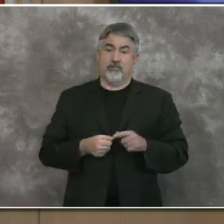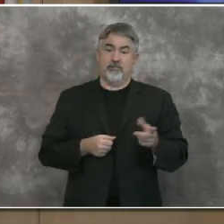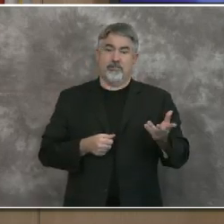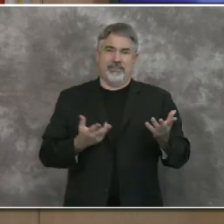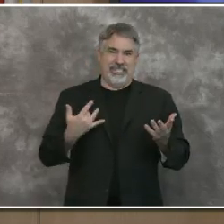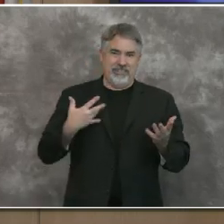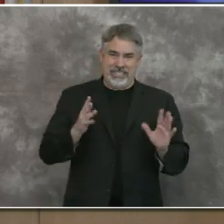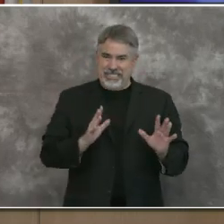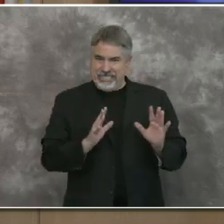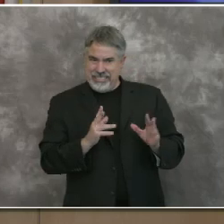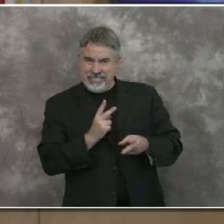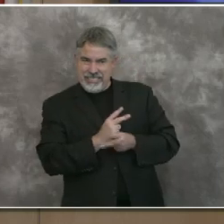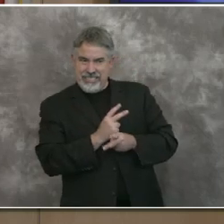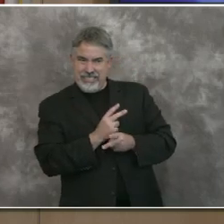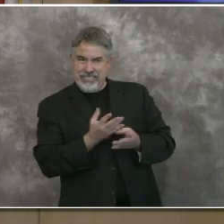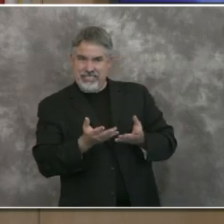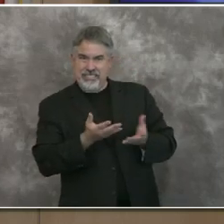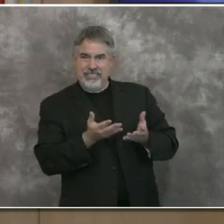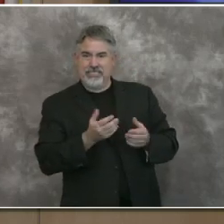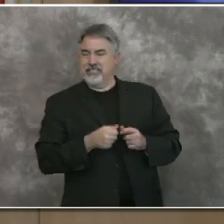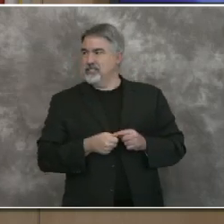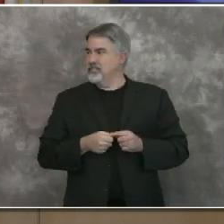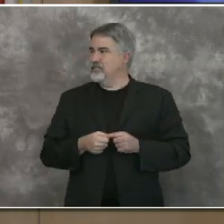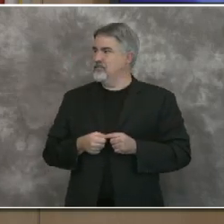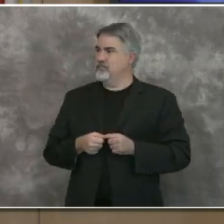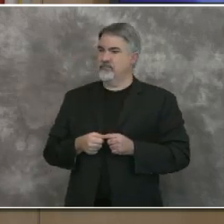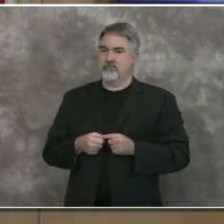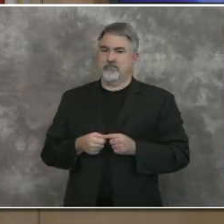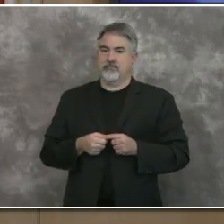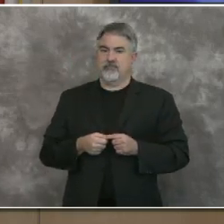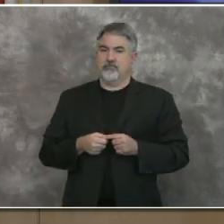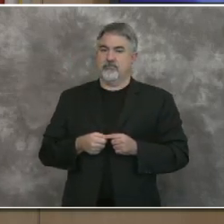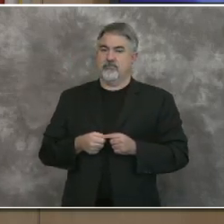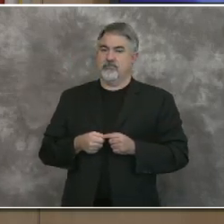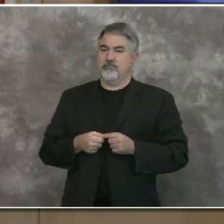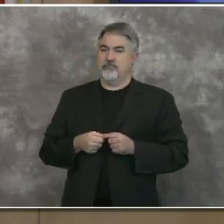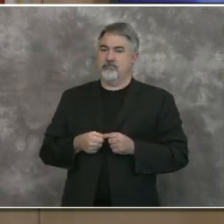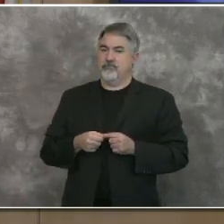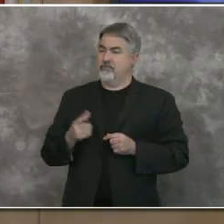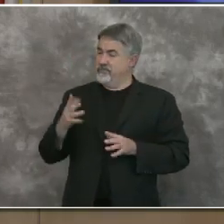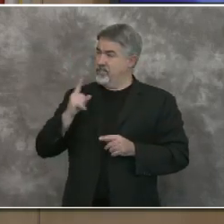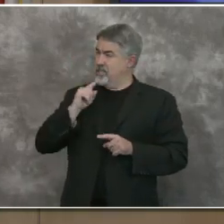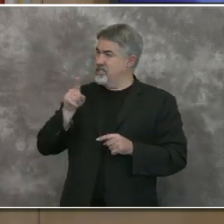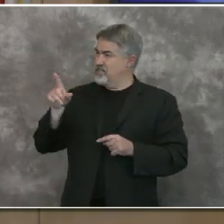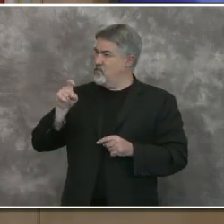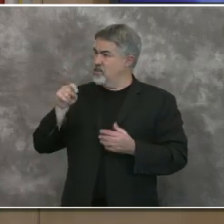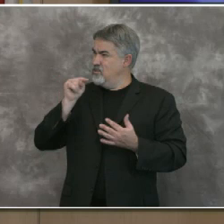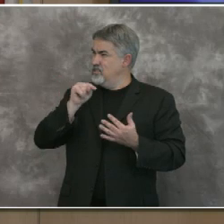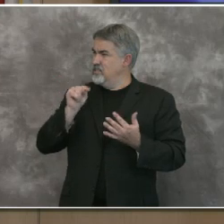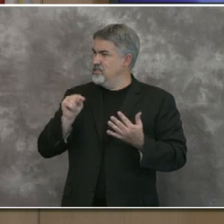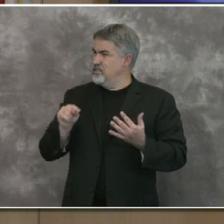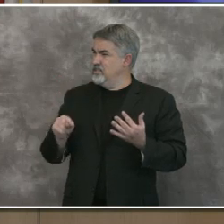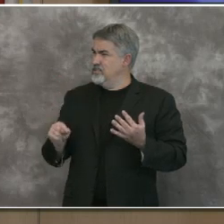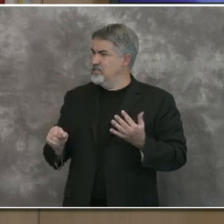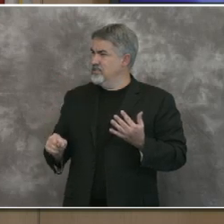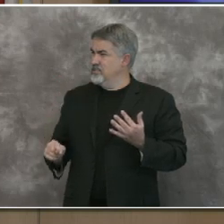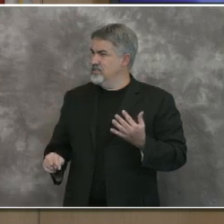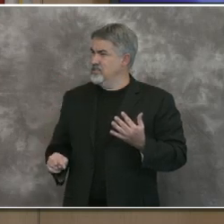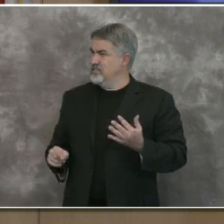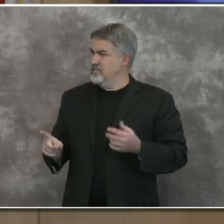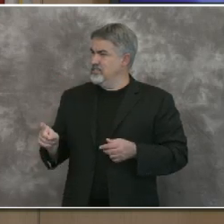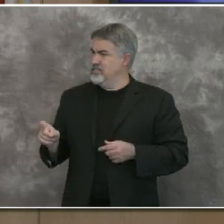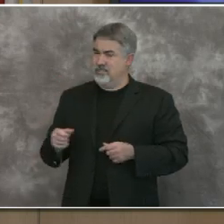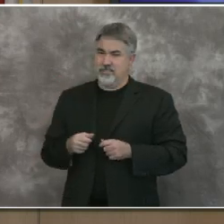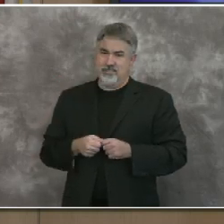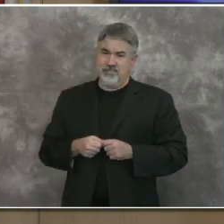I wouldn't make a blanket statement to that effect. Did that answer all the pieces of the question? I'm not sure. There were about a bunch of questions there. I think that